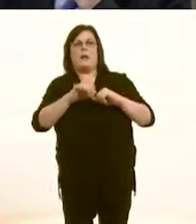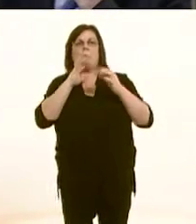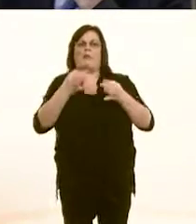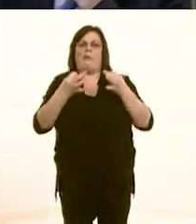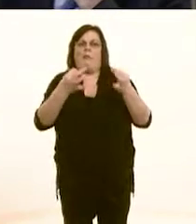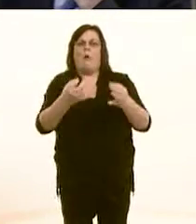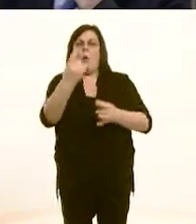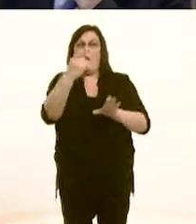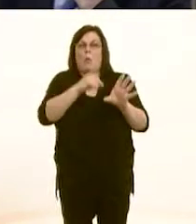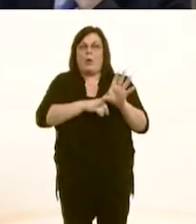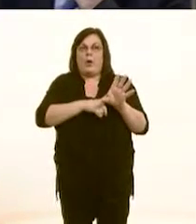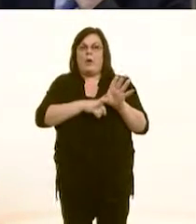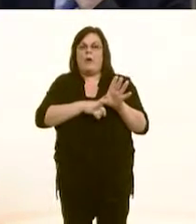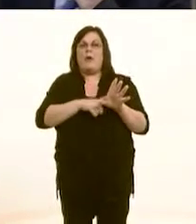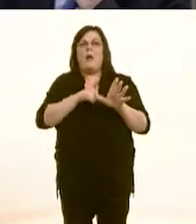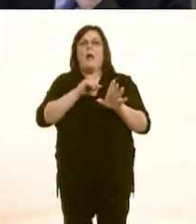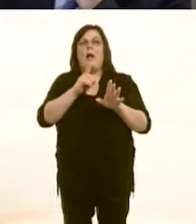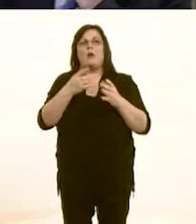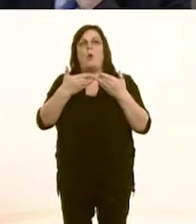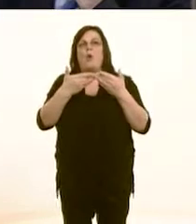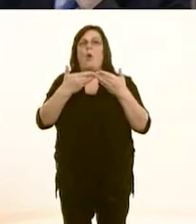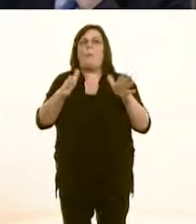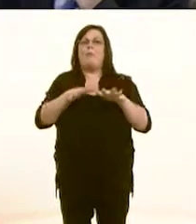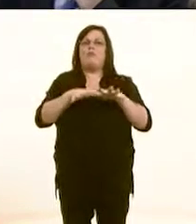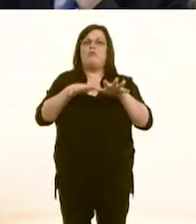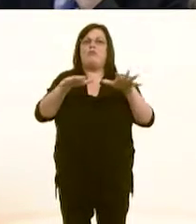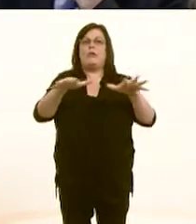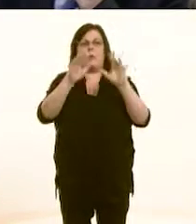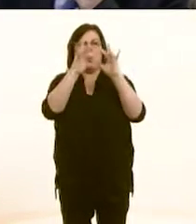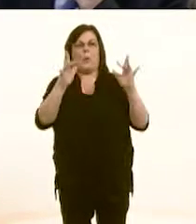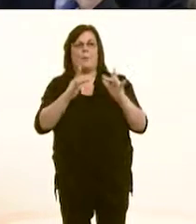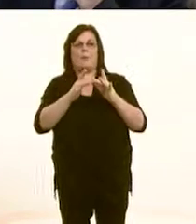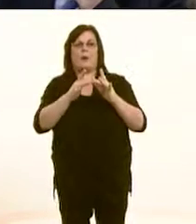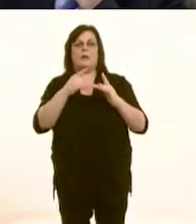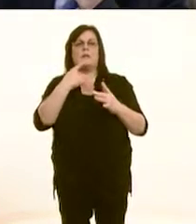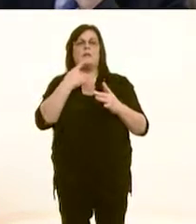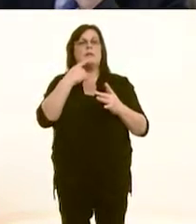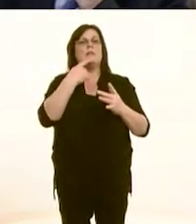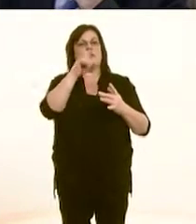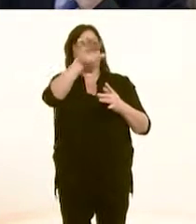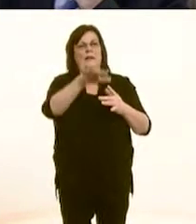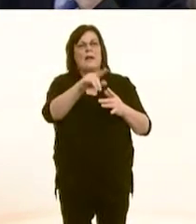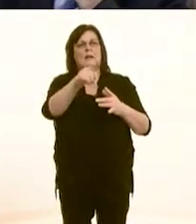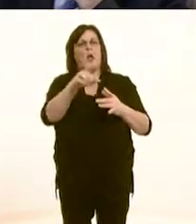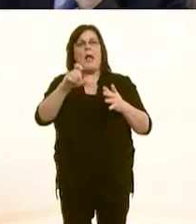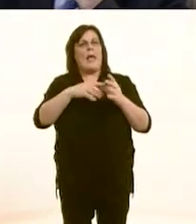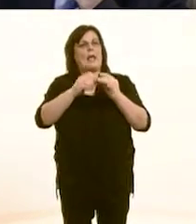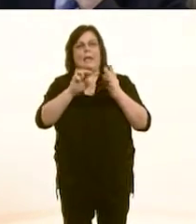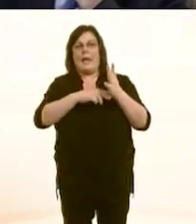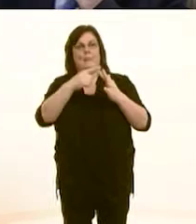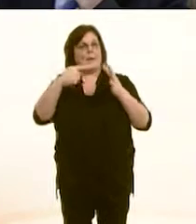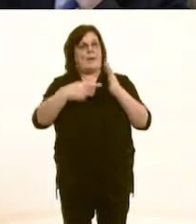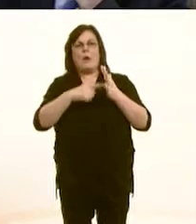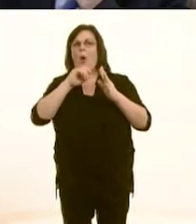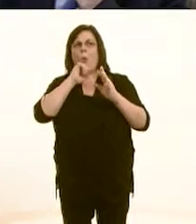currently, at the moment, confirmed by Openreach, their website is sending messages saying that the Cabinet isn't currently in the plan to be upgraded as